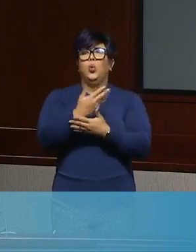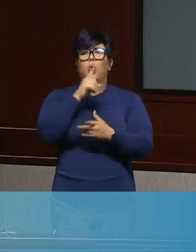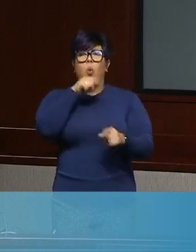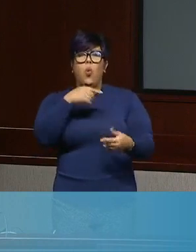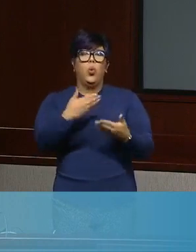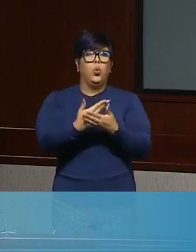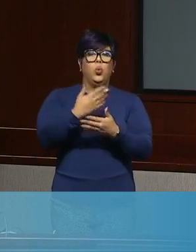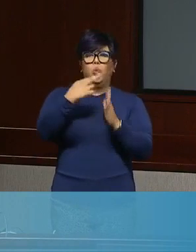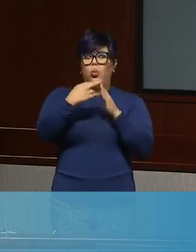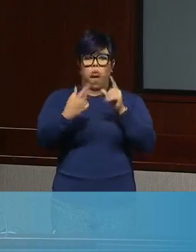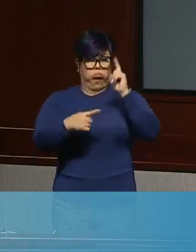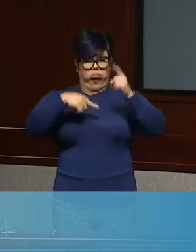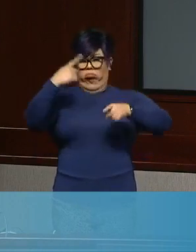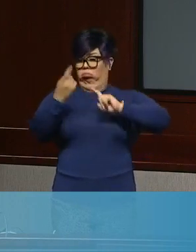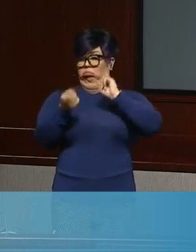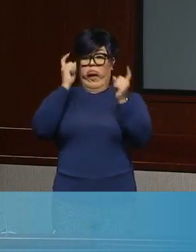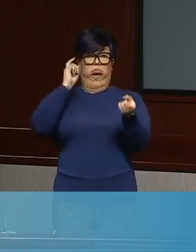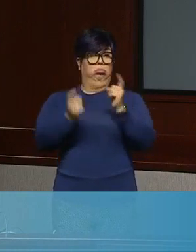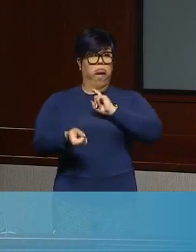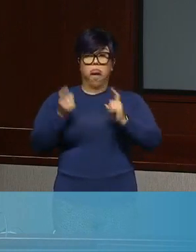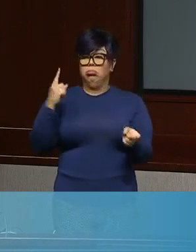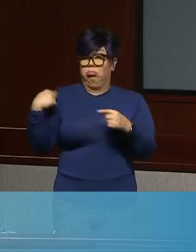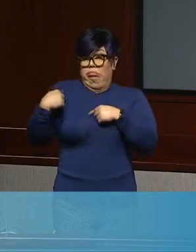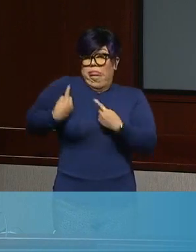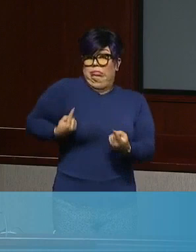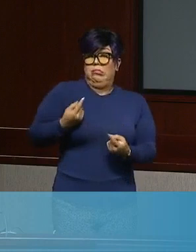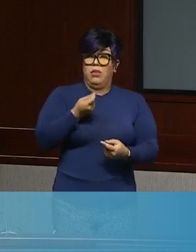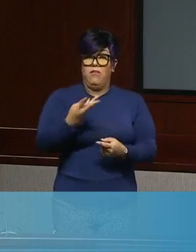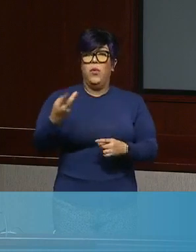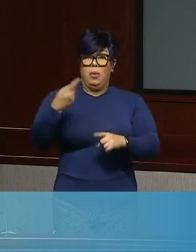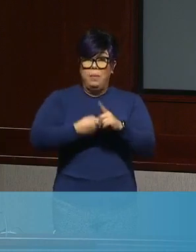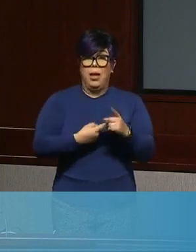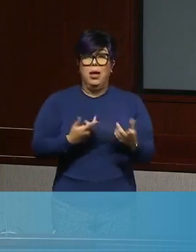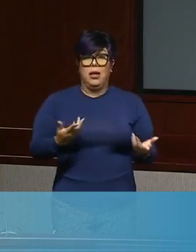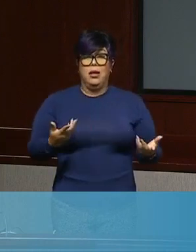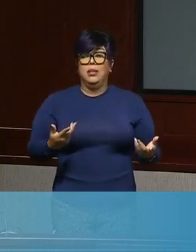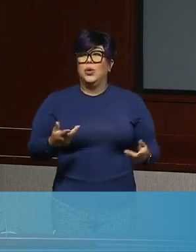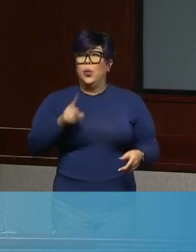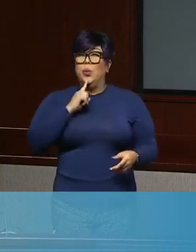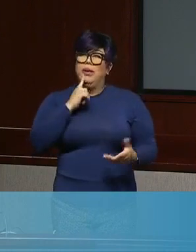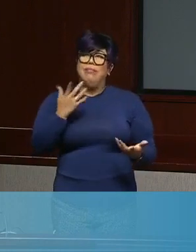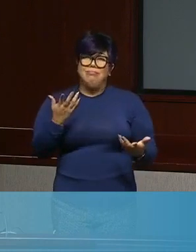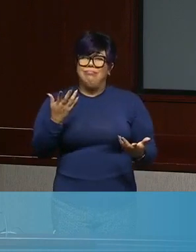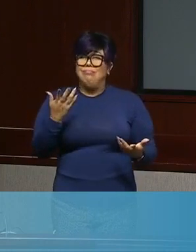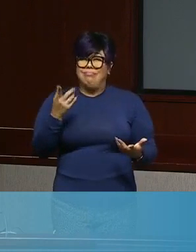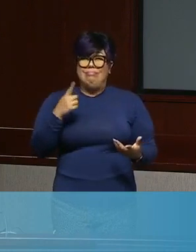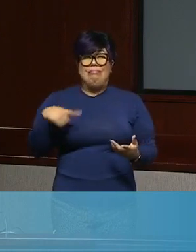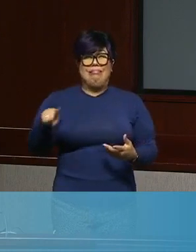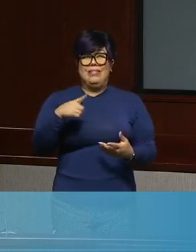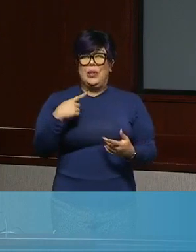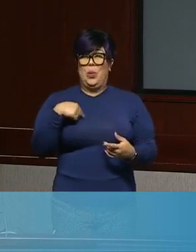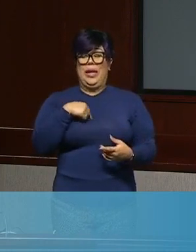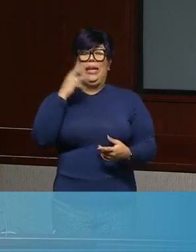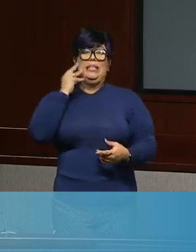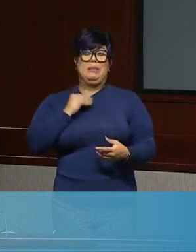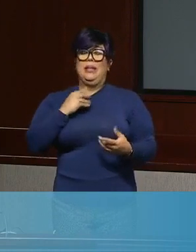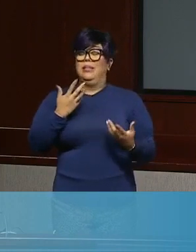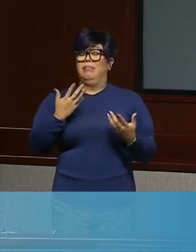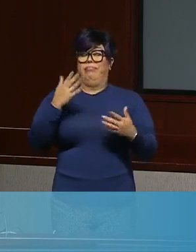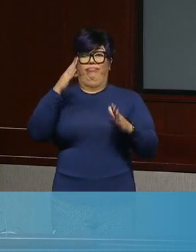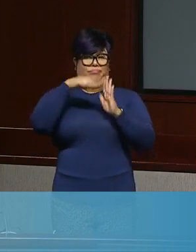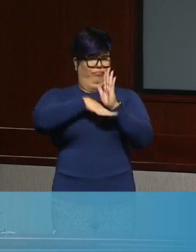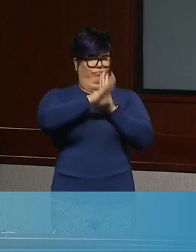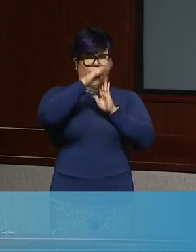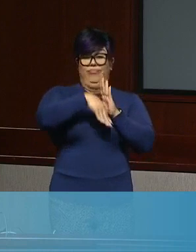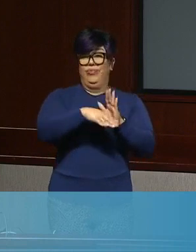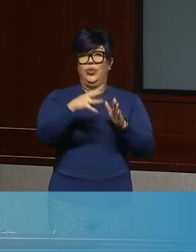criteria for our business community and the county, all at great stress, time, and expense for